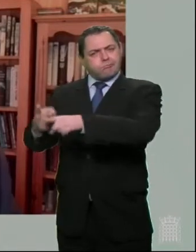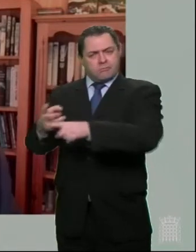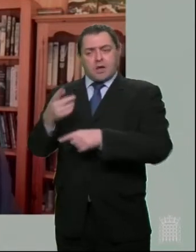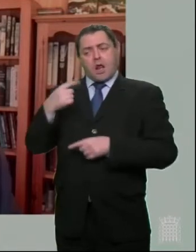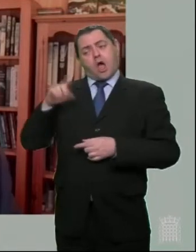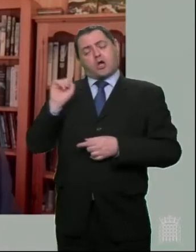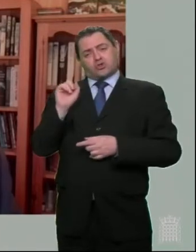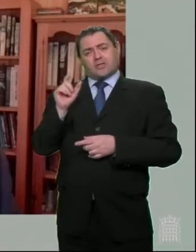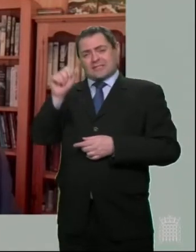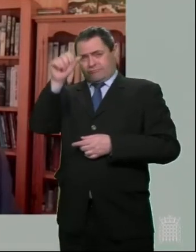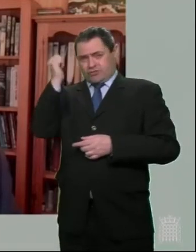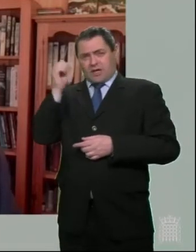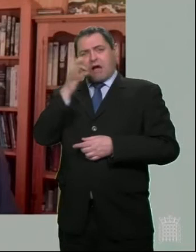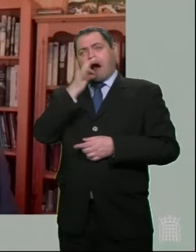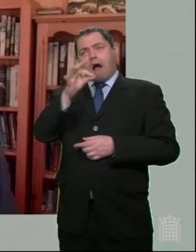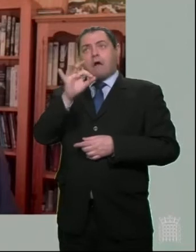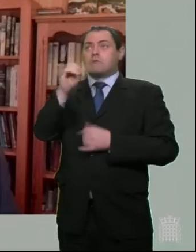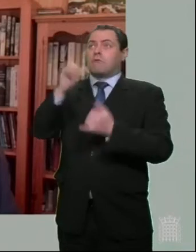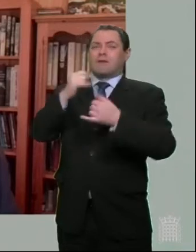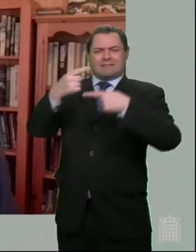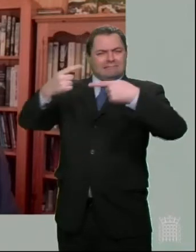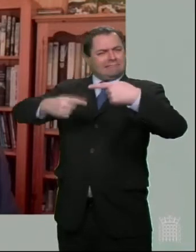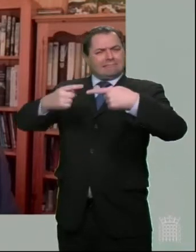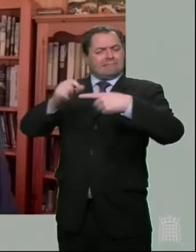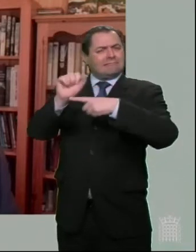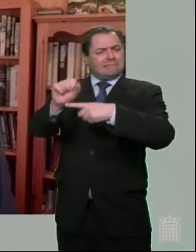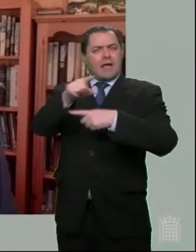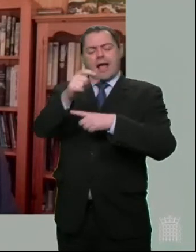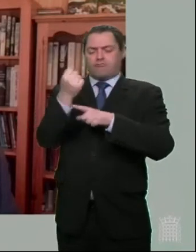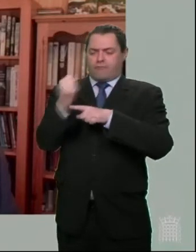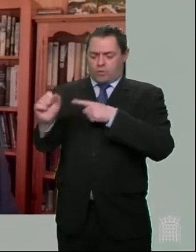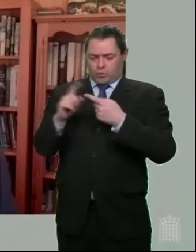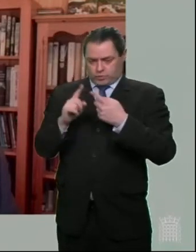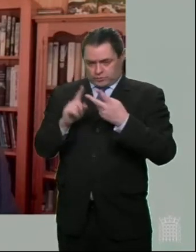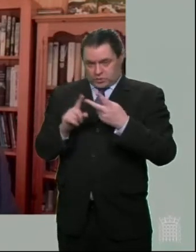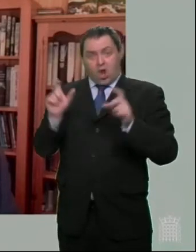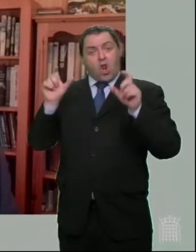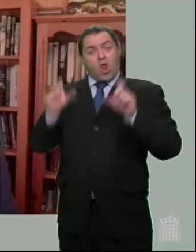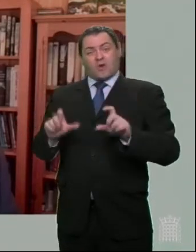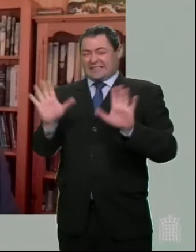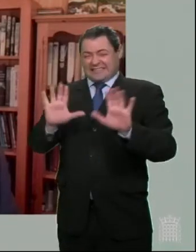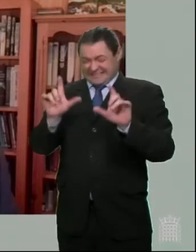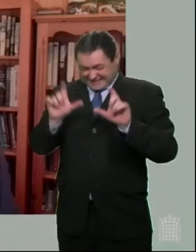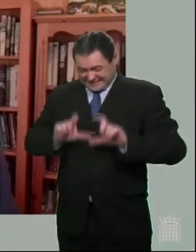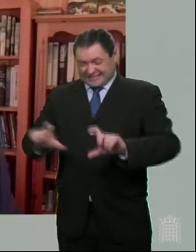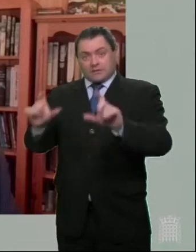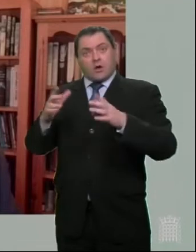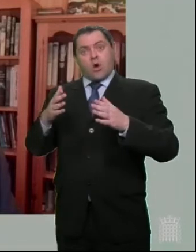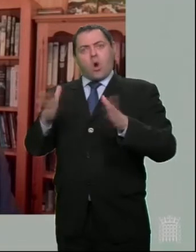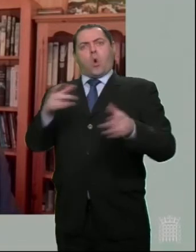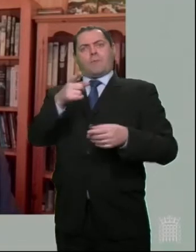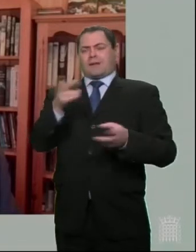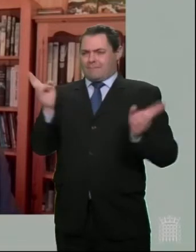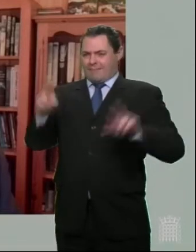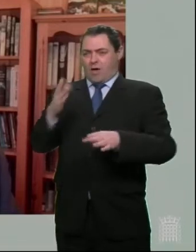spring, he refused. When we told the Prime Minister it was a mistake to end lockdown prematurely and push millions of workers back